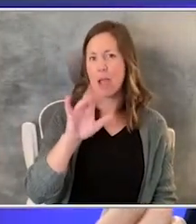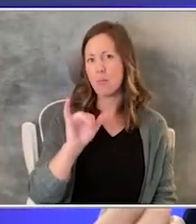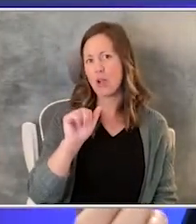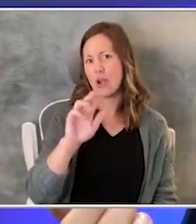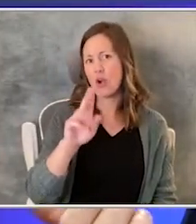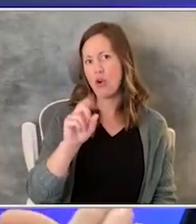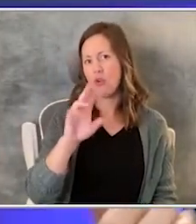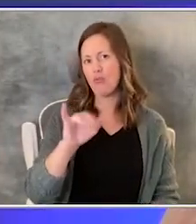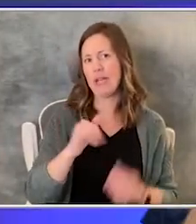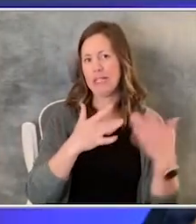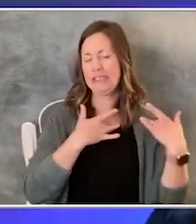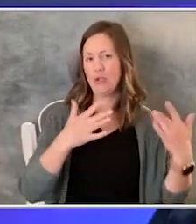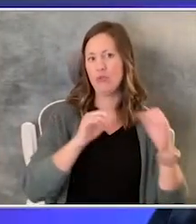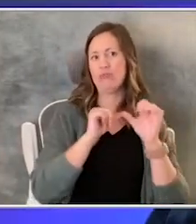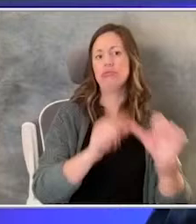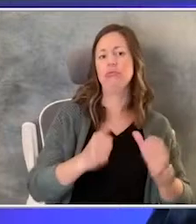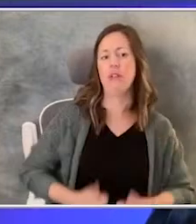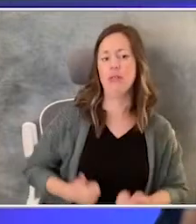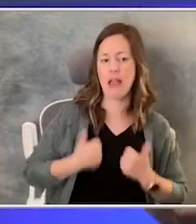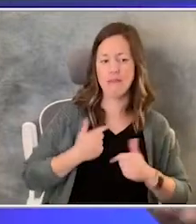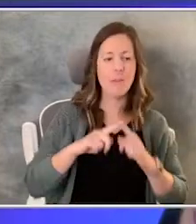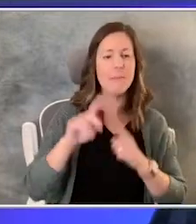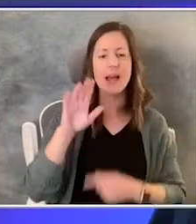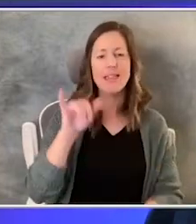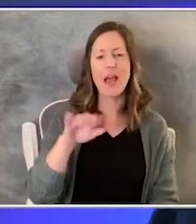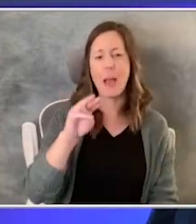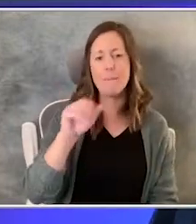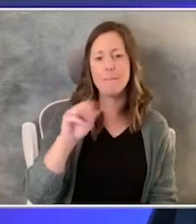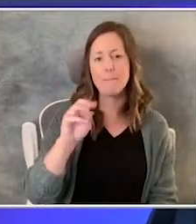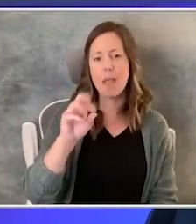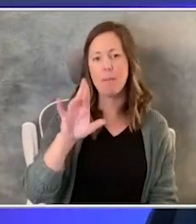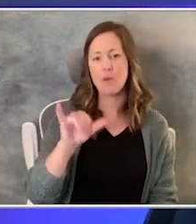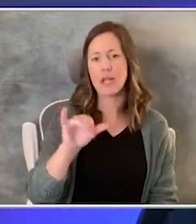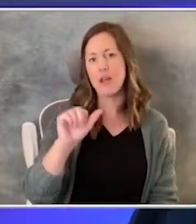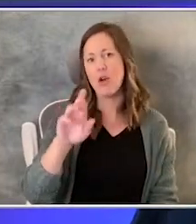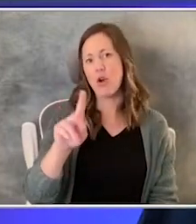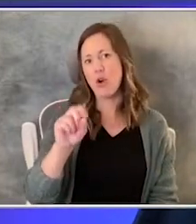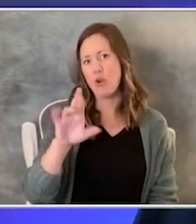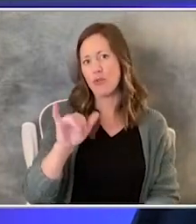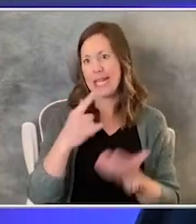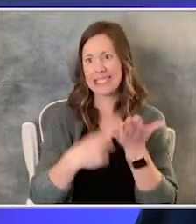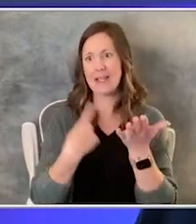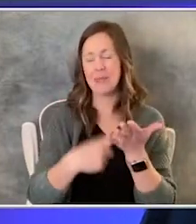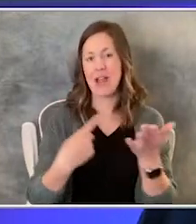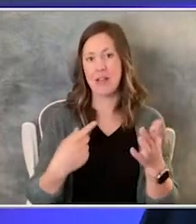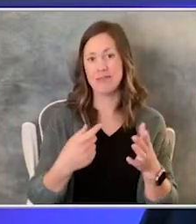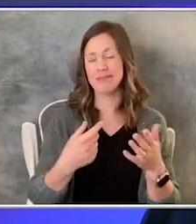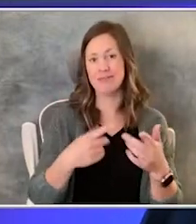day, and you know, of course, since I had been kind of limited,